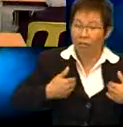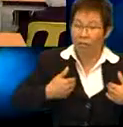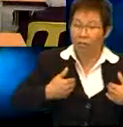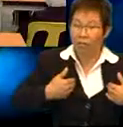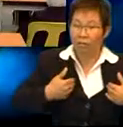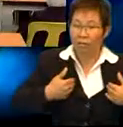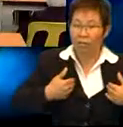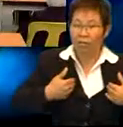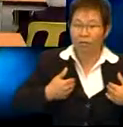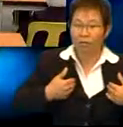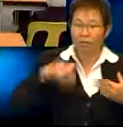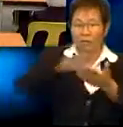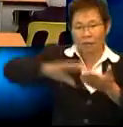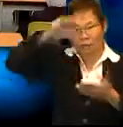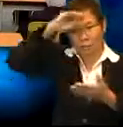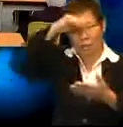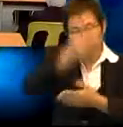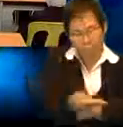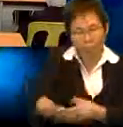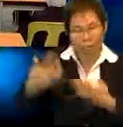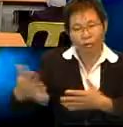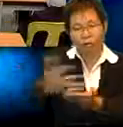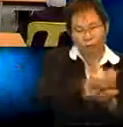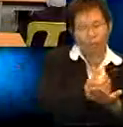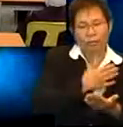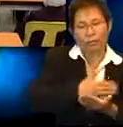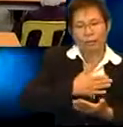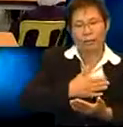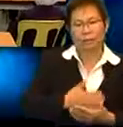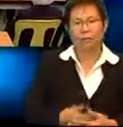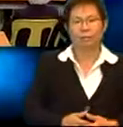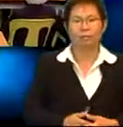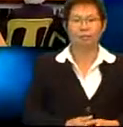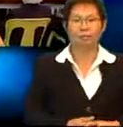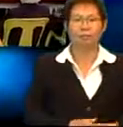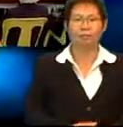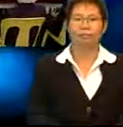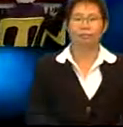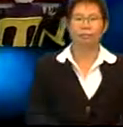got the... Please come forward to collect your learning materials.